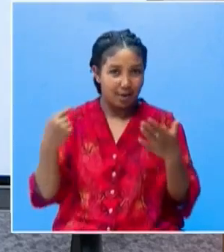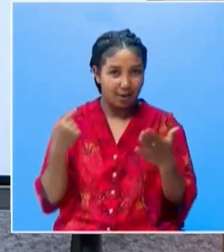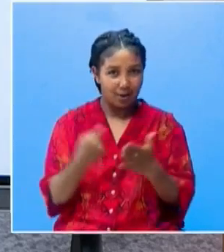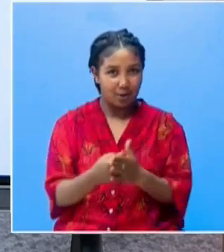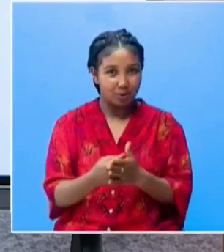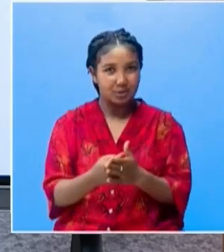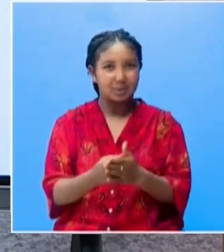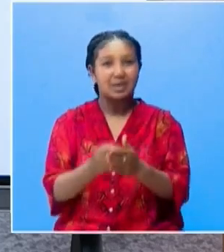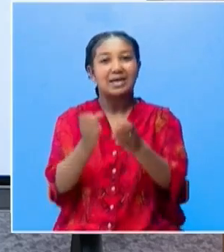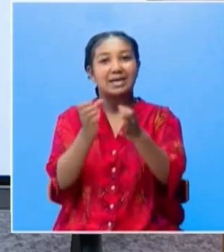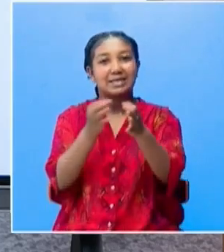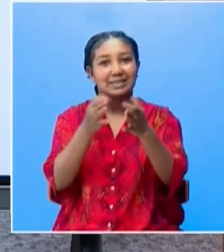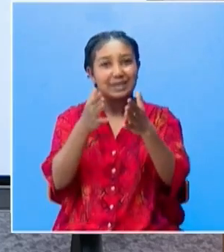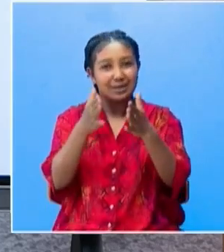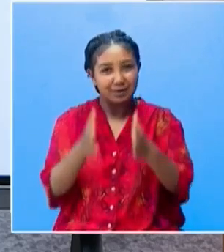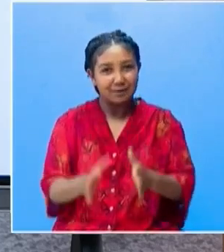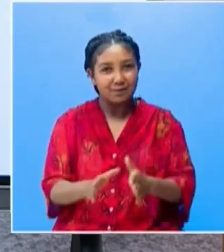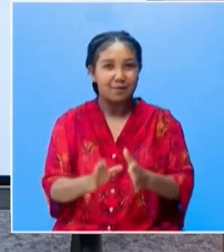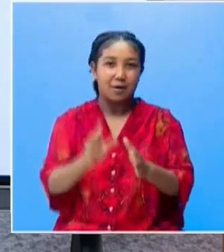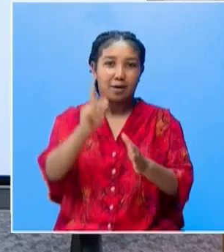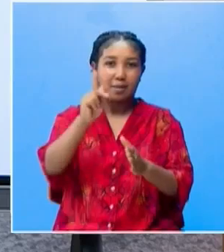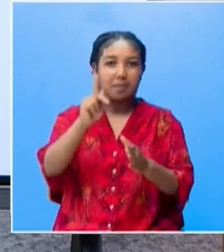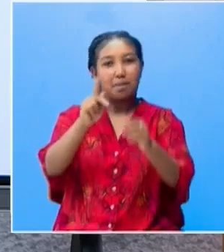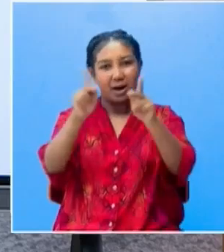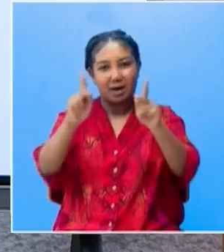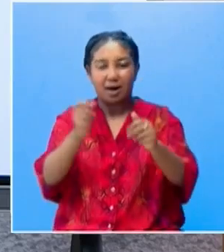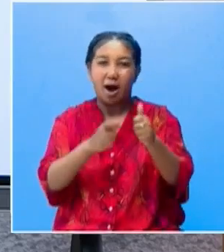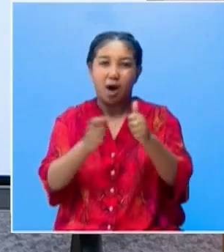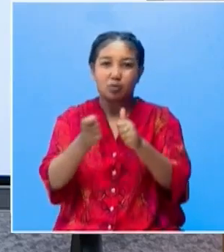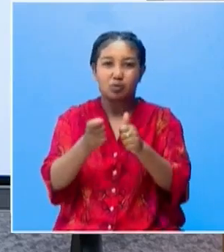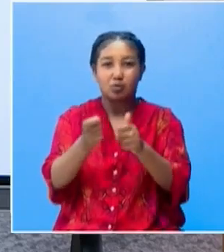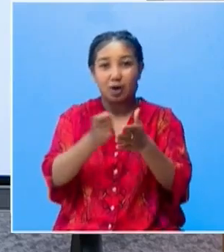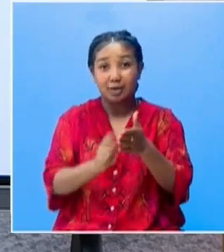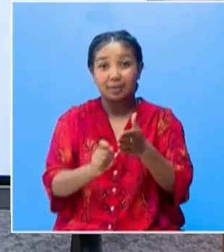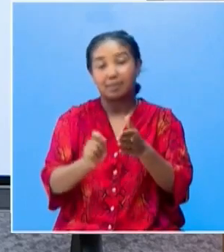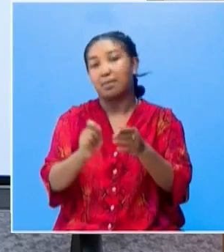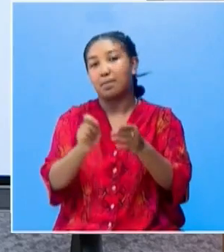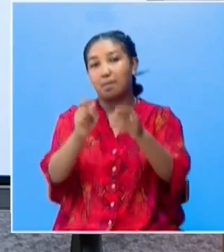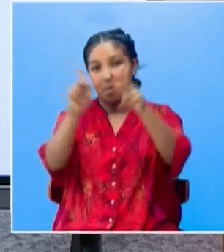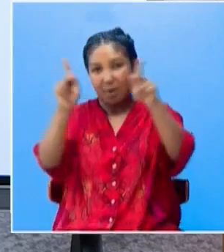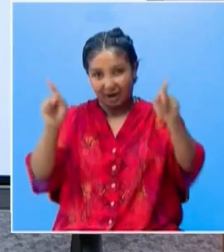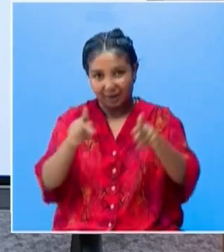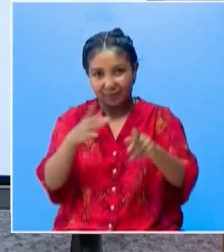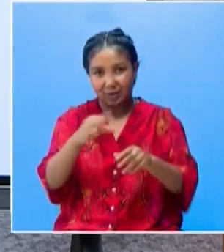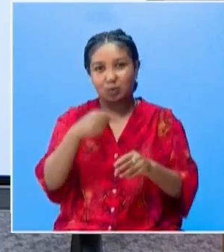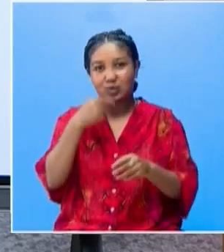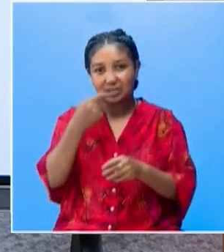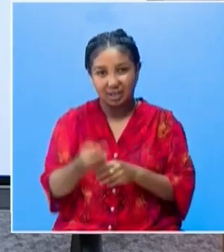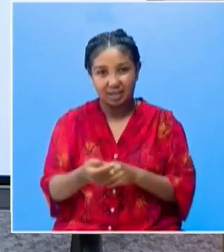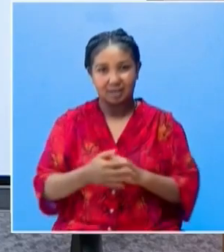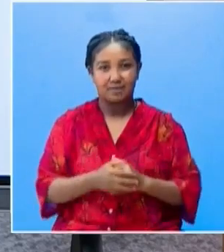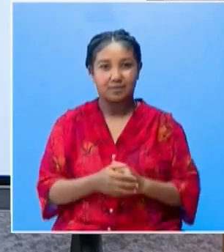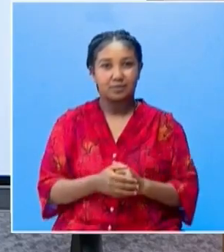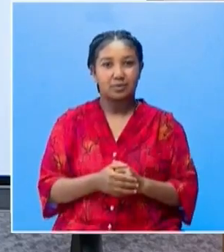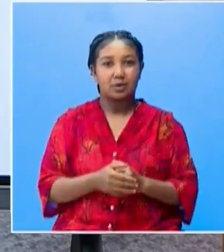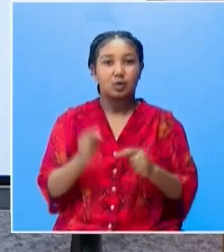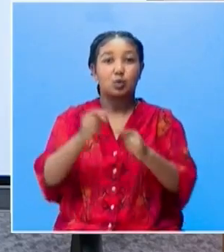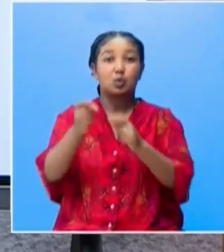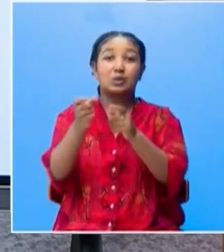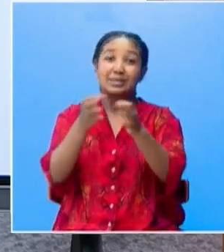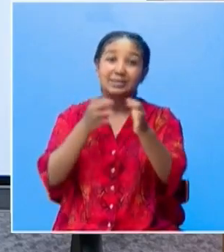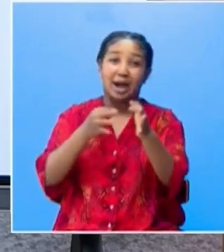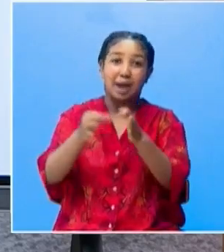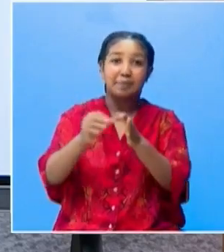a descriptive paragraph, yes? How to write a descriptive paragraph. And we said that in order to